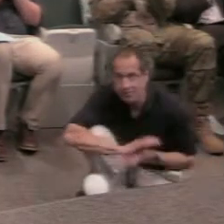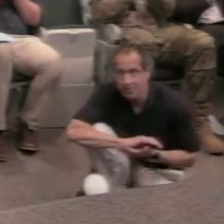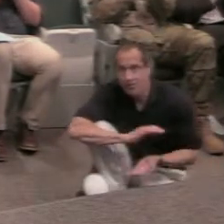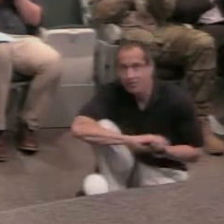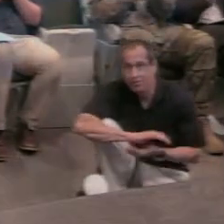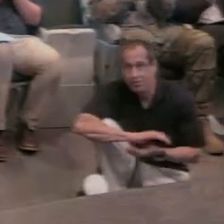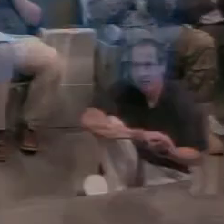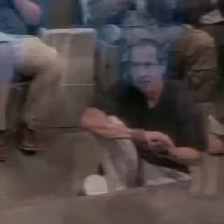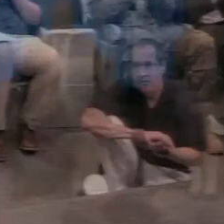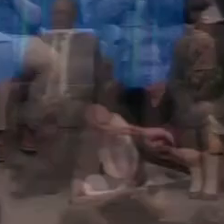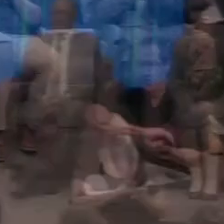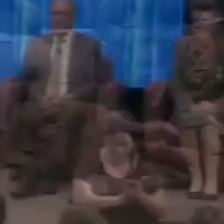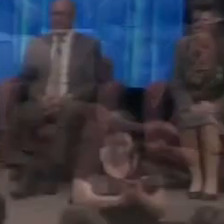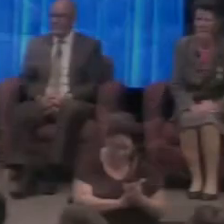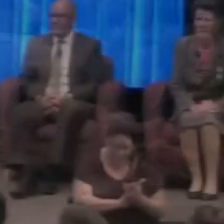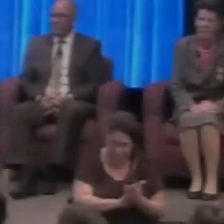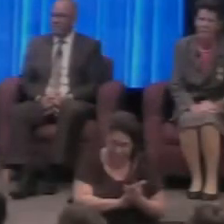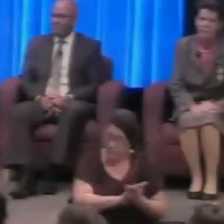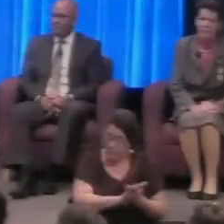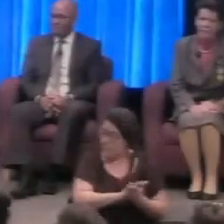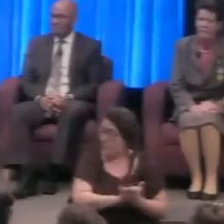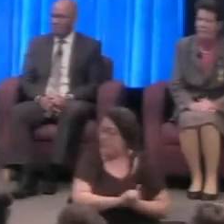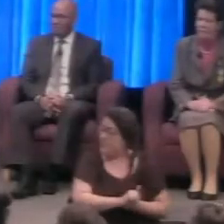you. We have one more, Ms. Miller.